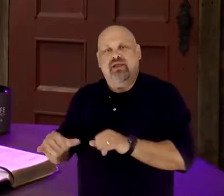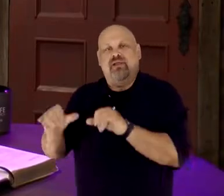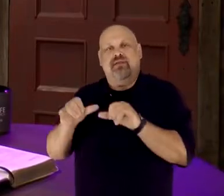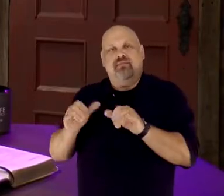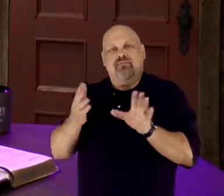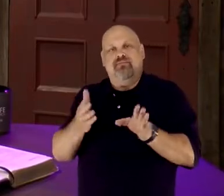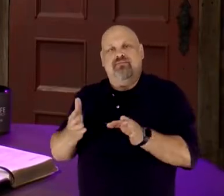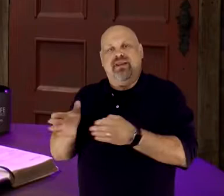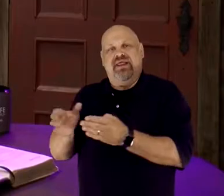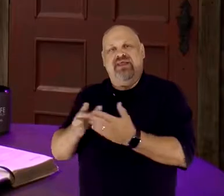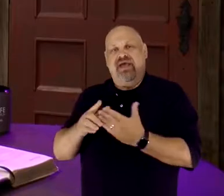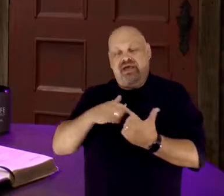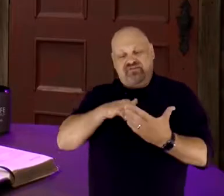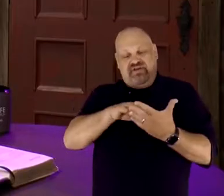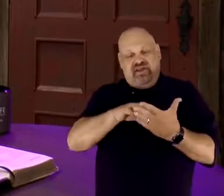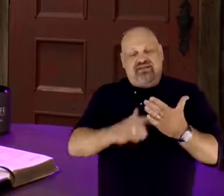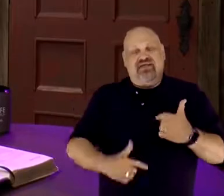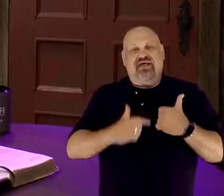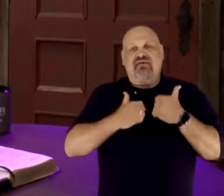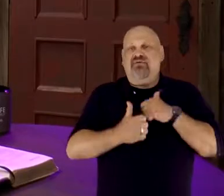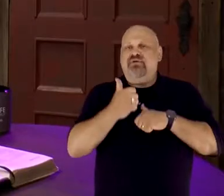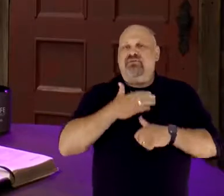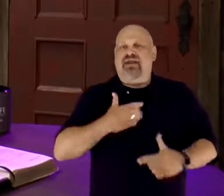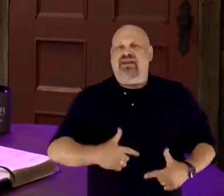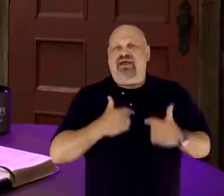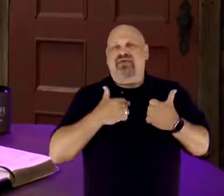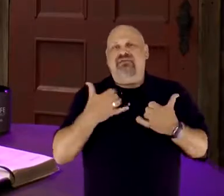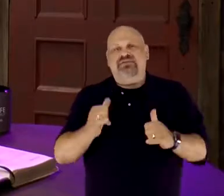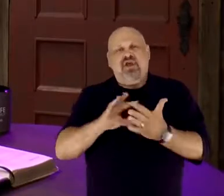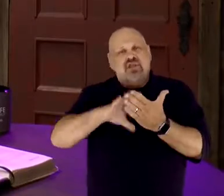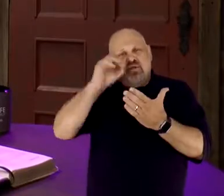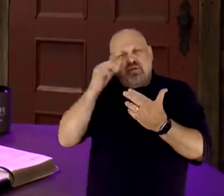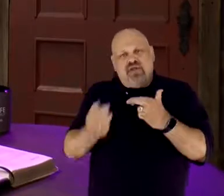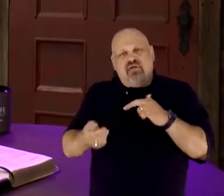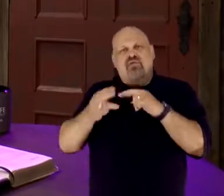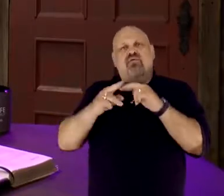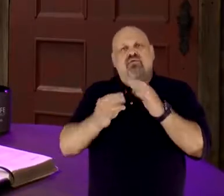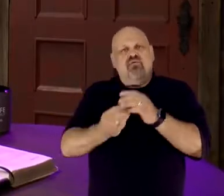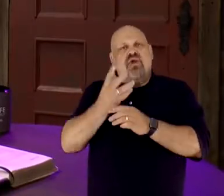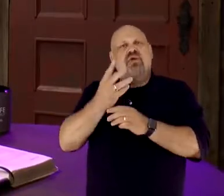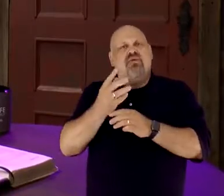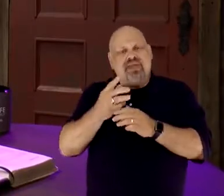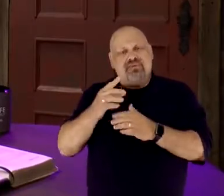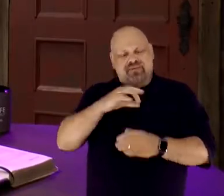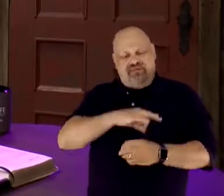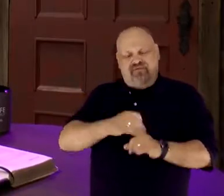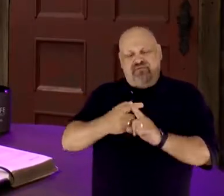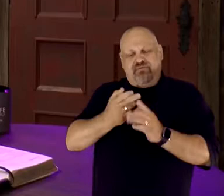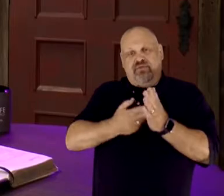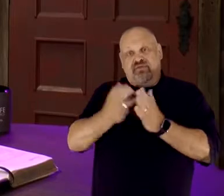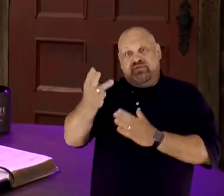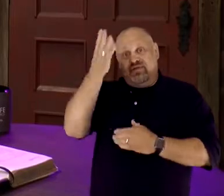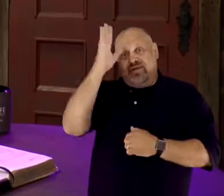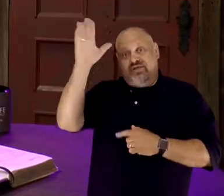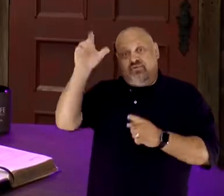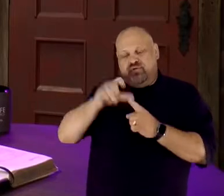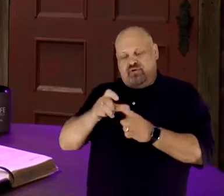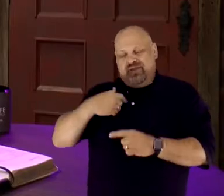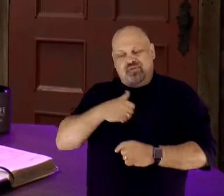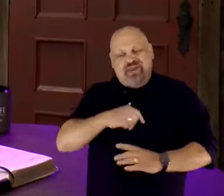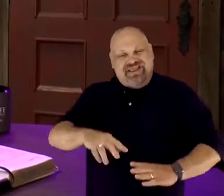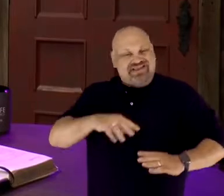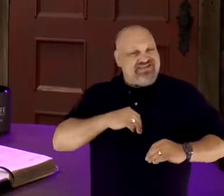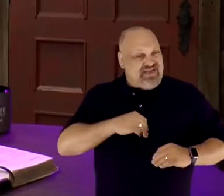still learning, growing, and benefiting from the truth of God's word. We accept the fundamental truth that the